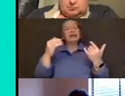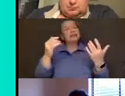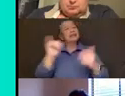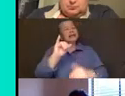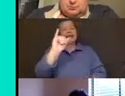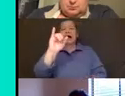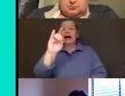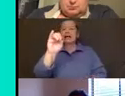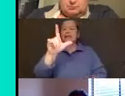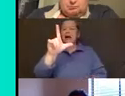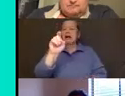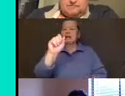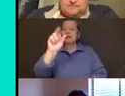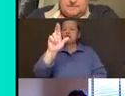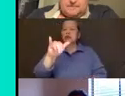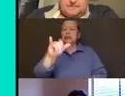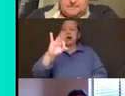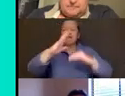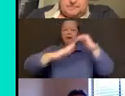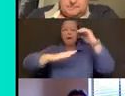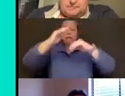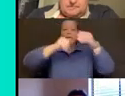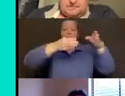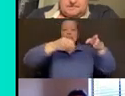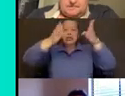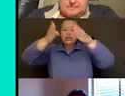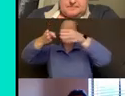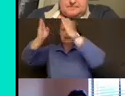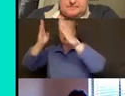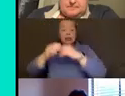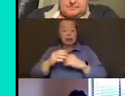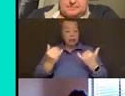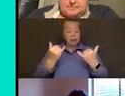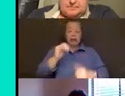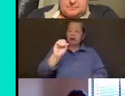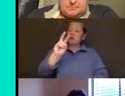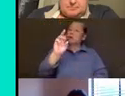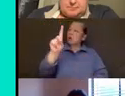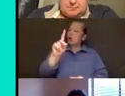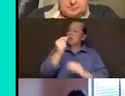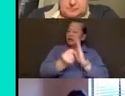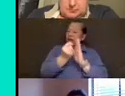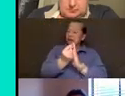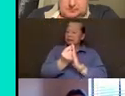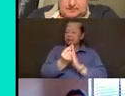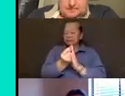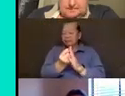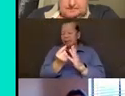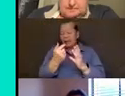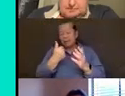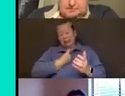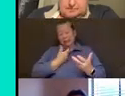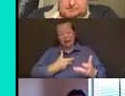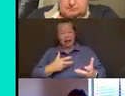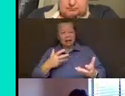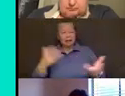and being, you know, even in COVID era, when I personally have had a lot more access.